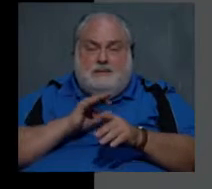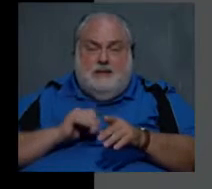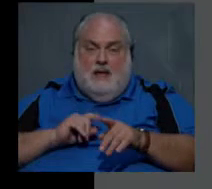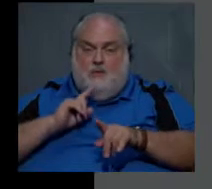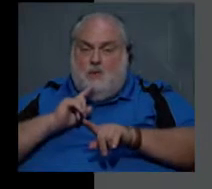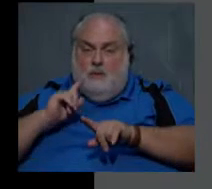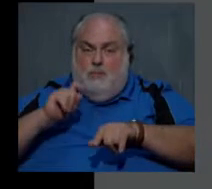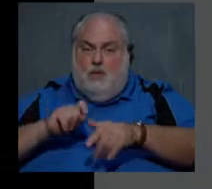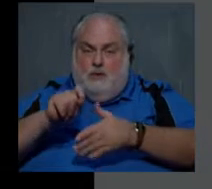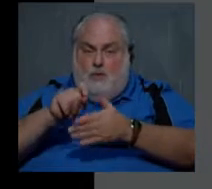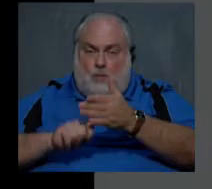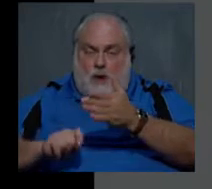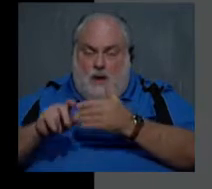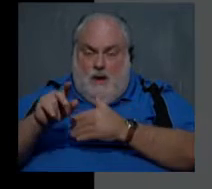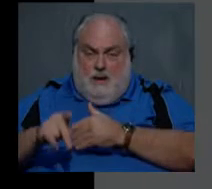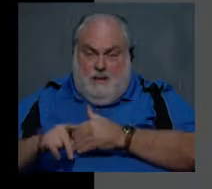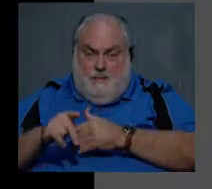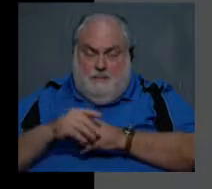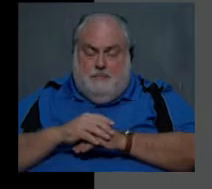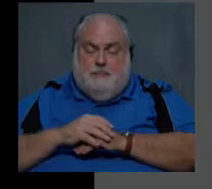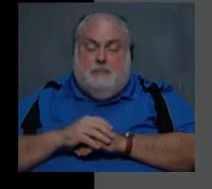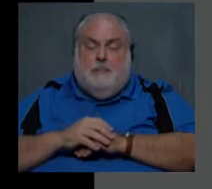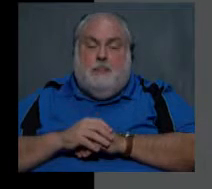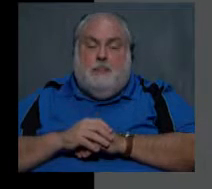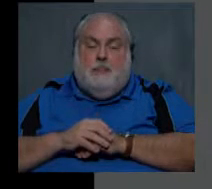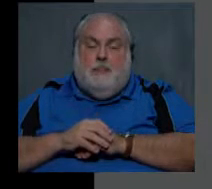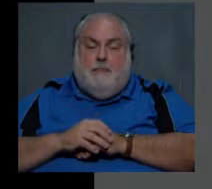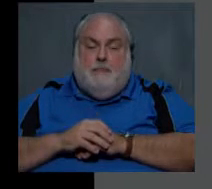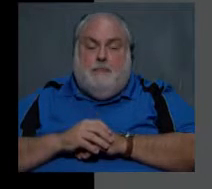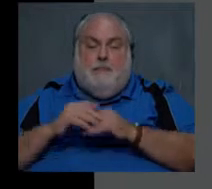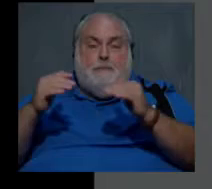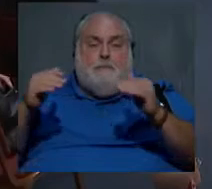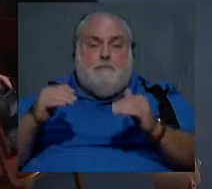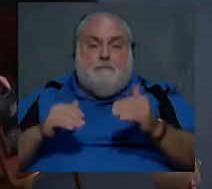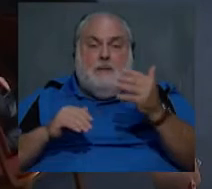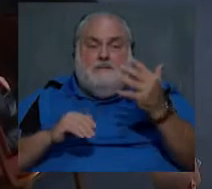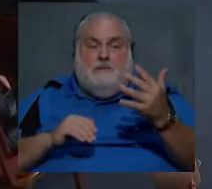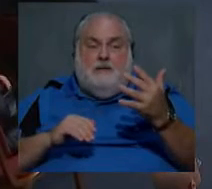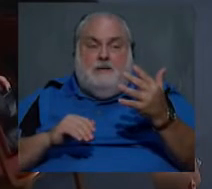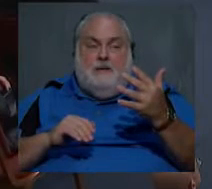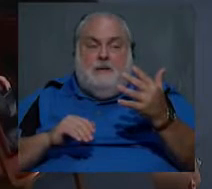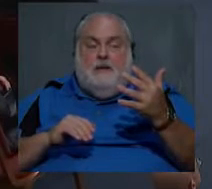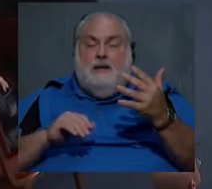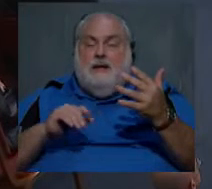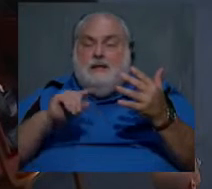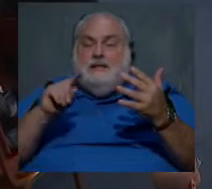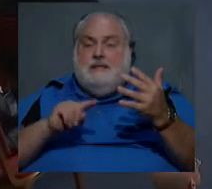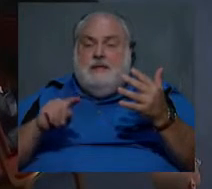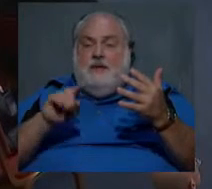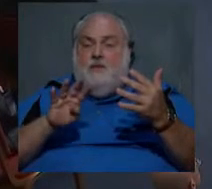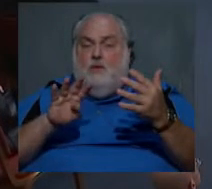in paragraphs D, E, and F of the agenda staff report. Item number 5, file number